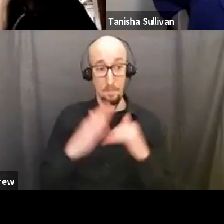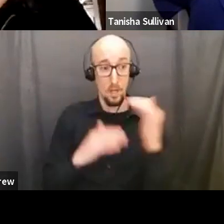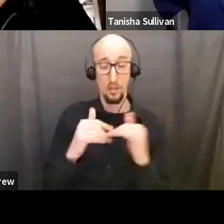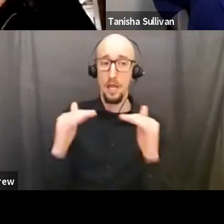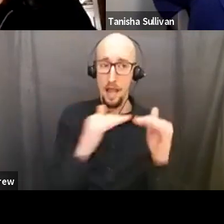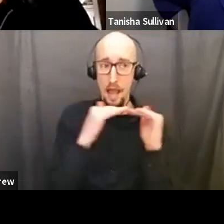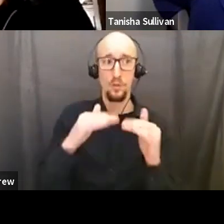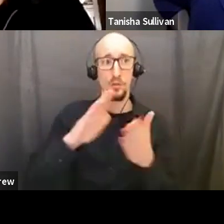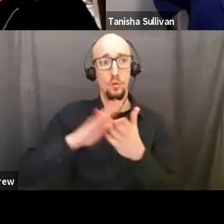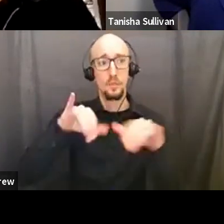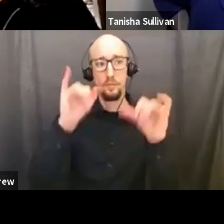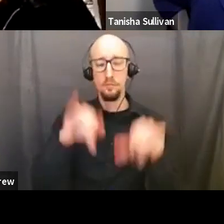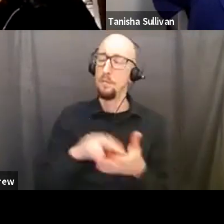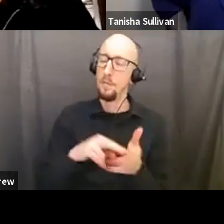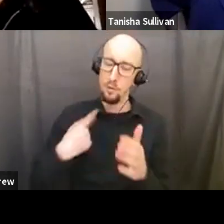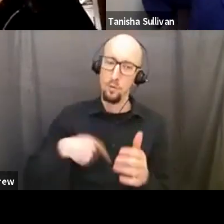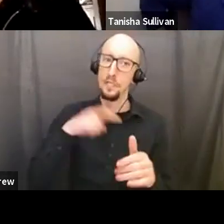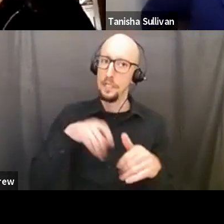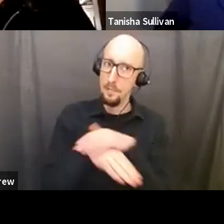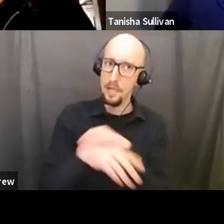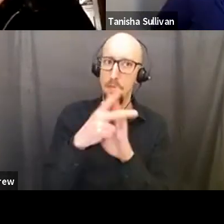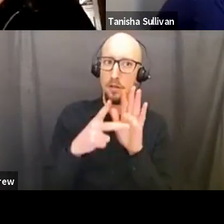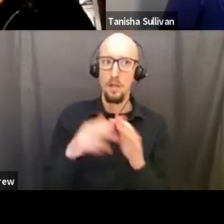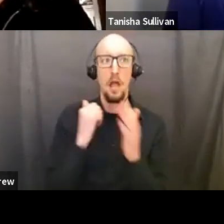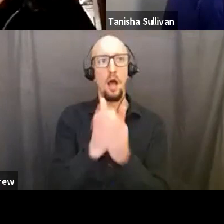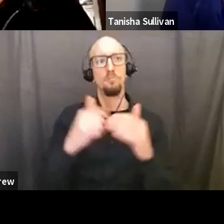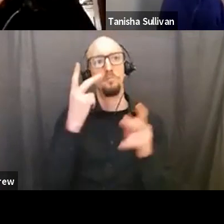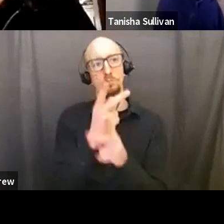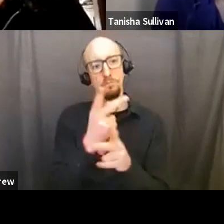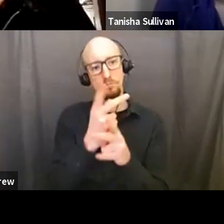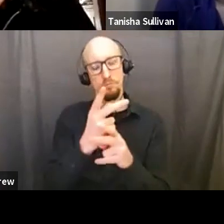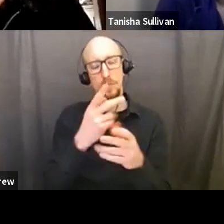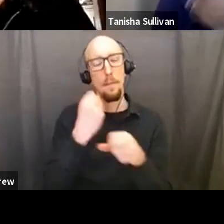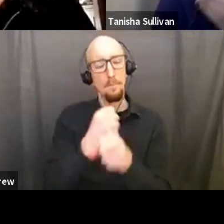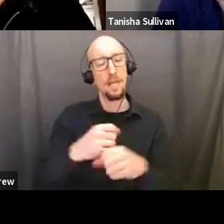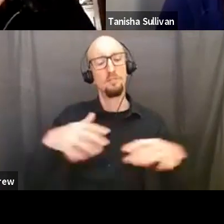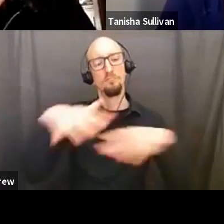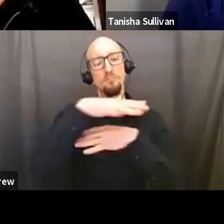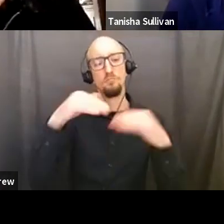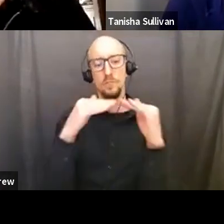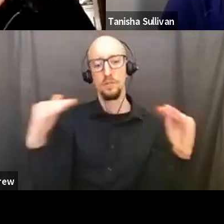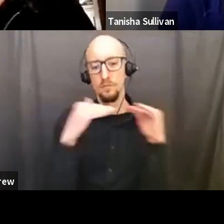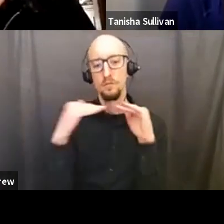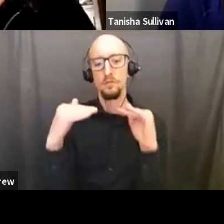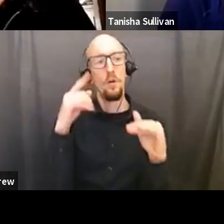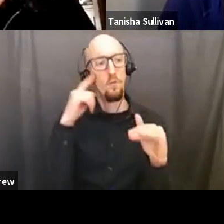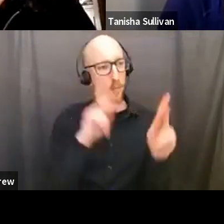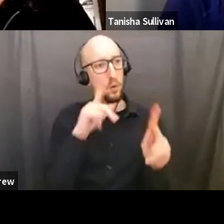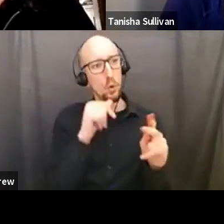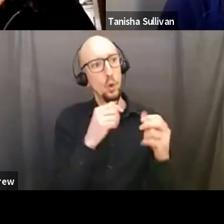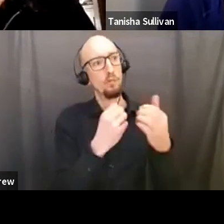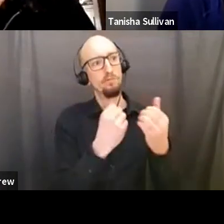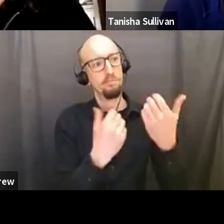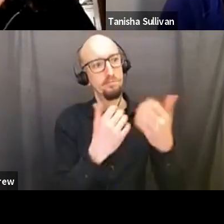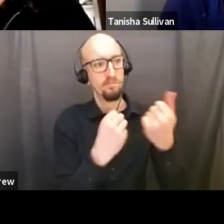equitable school system, we need an admissions policy that helps to level the playing field for those who have historically been at a disadvantage. The